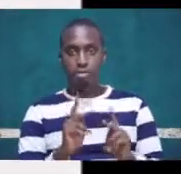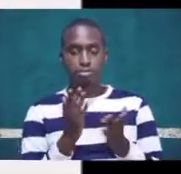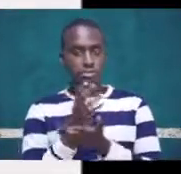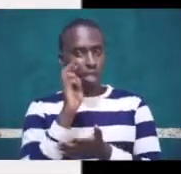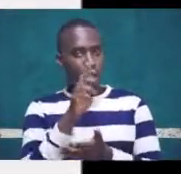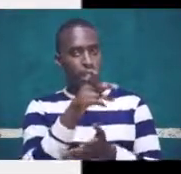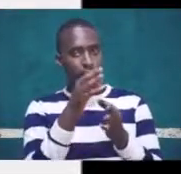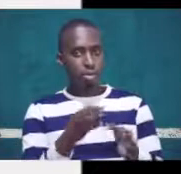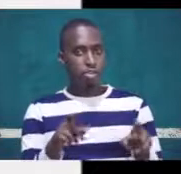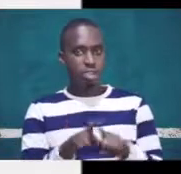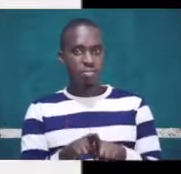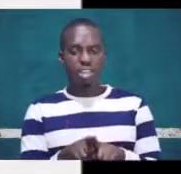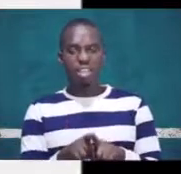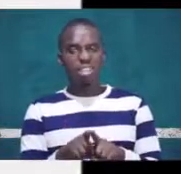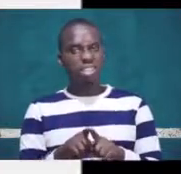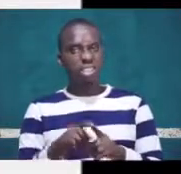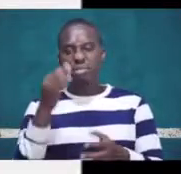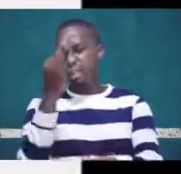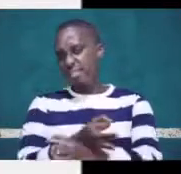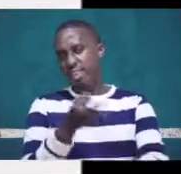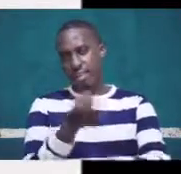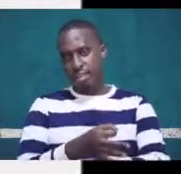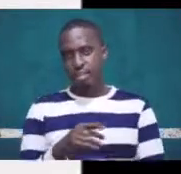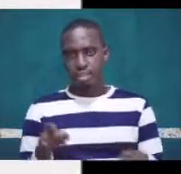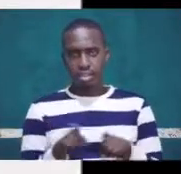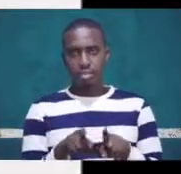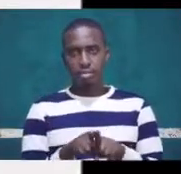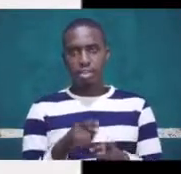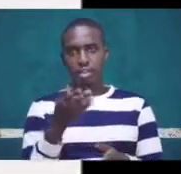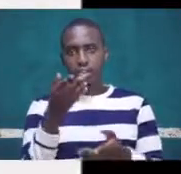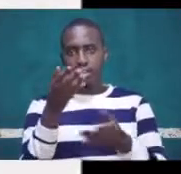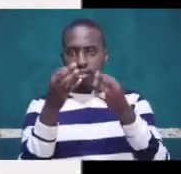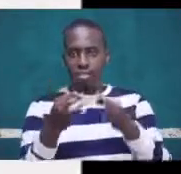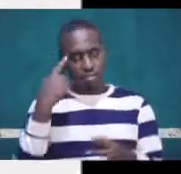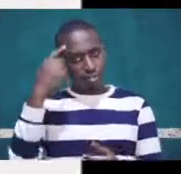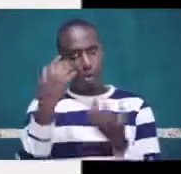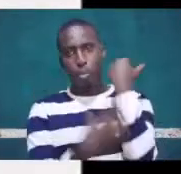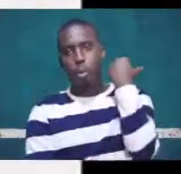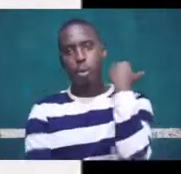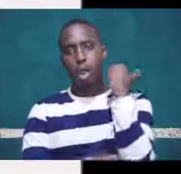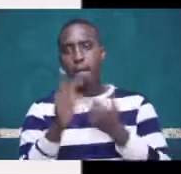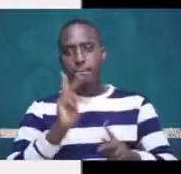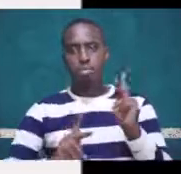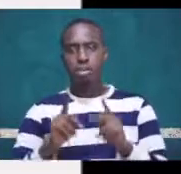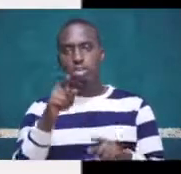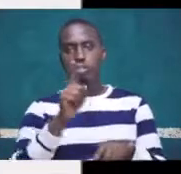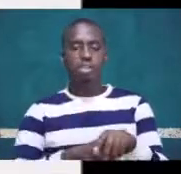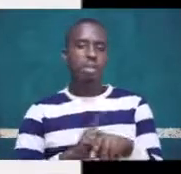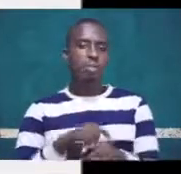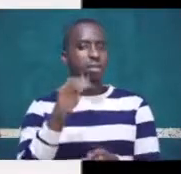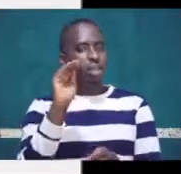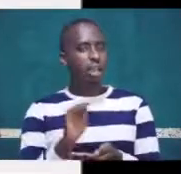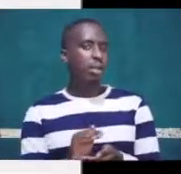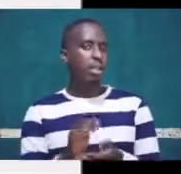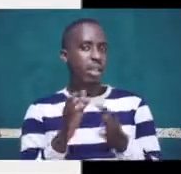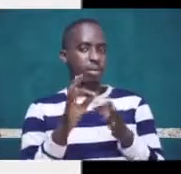these commodities as inferior, as maybe goods for poor people, and then they will reduce their